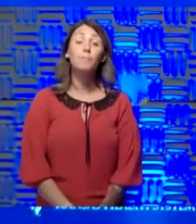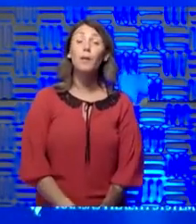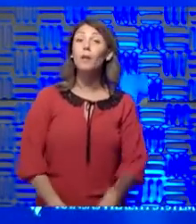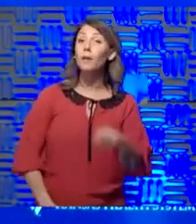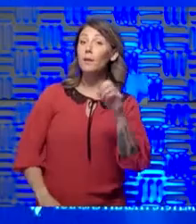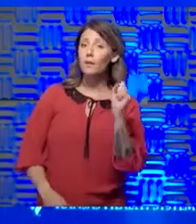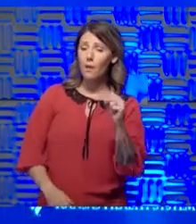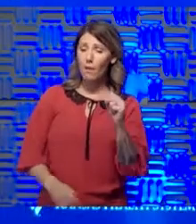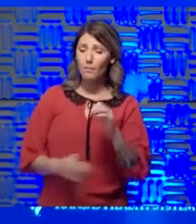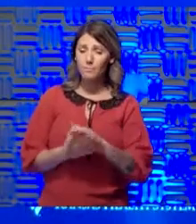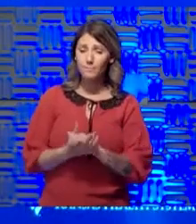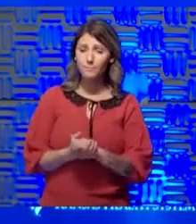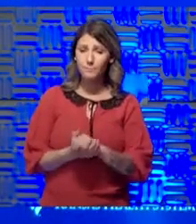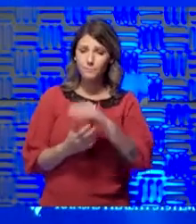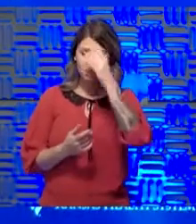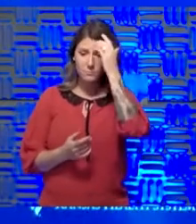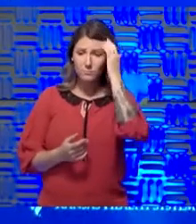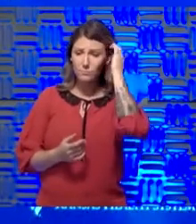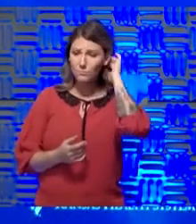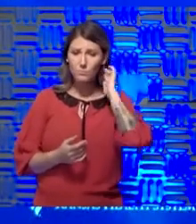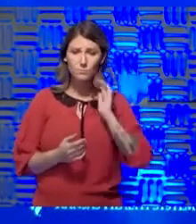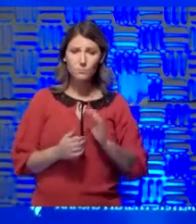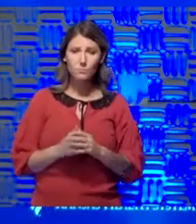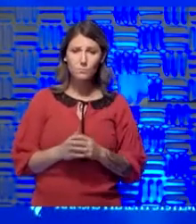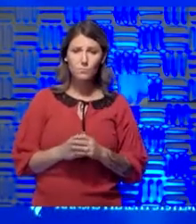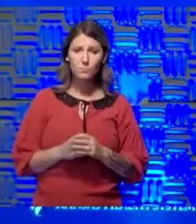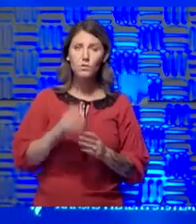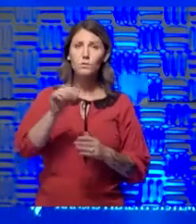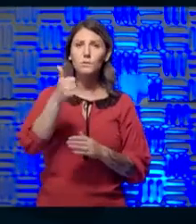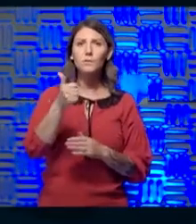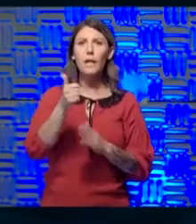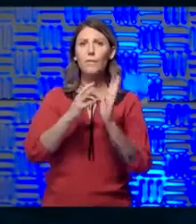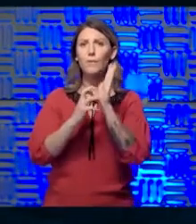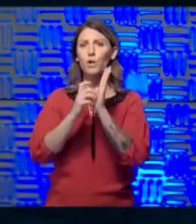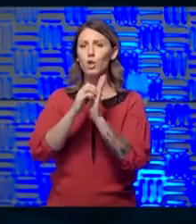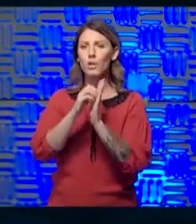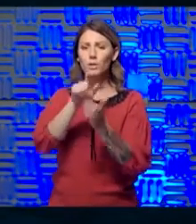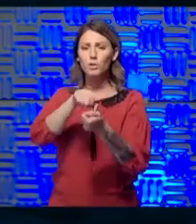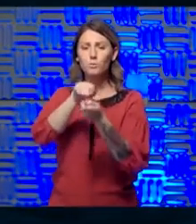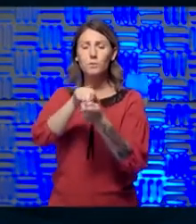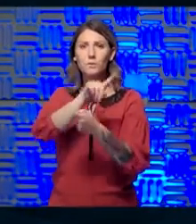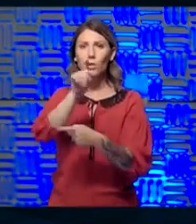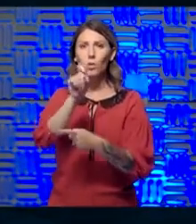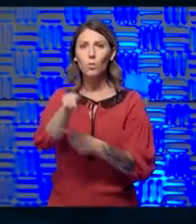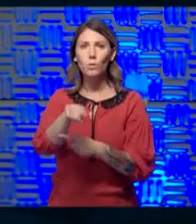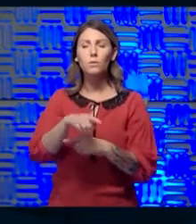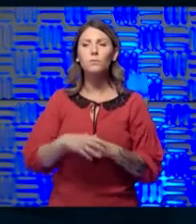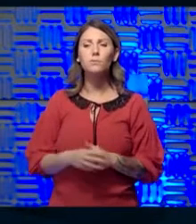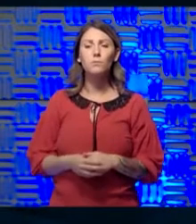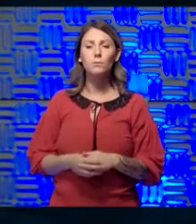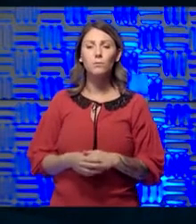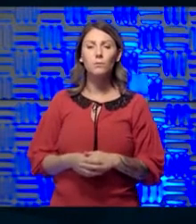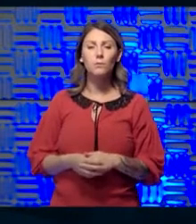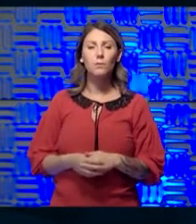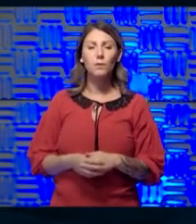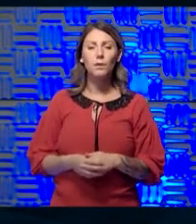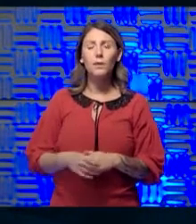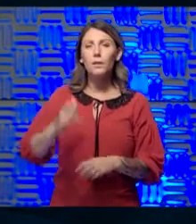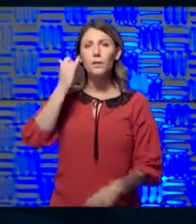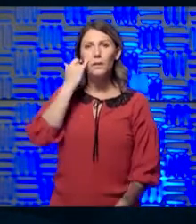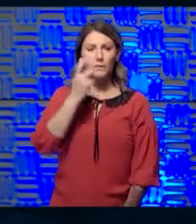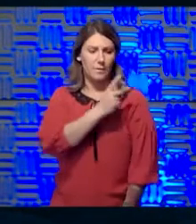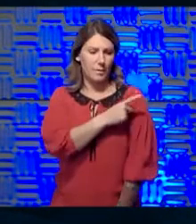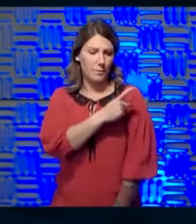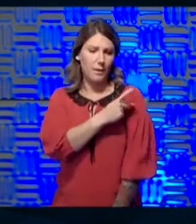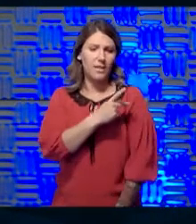Yeah, I have another cancer-specific question. Somebody was asking that if a patient were to be in a